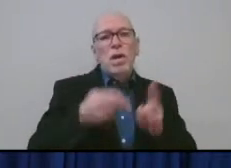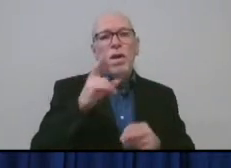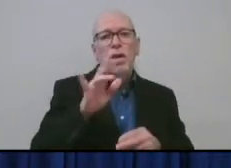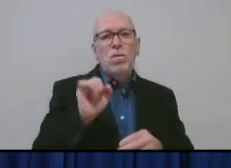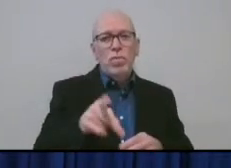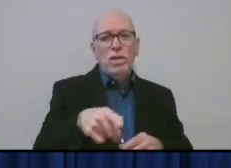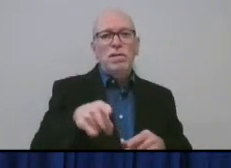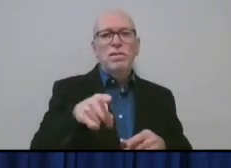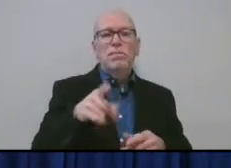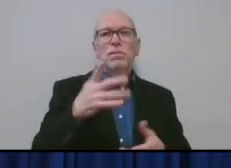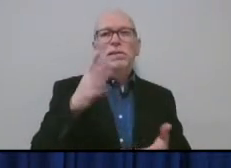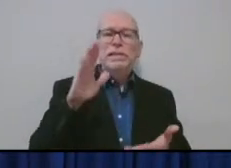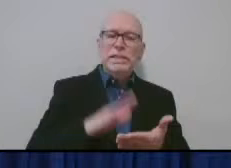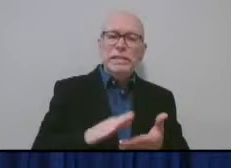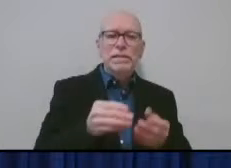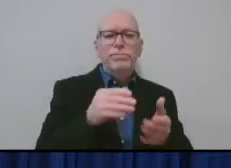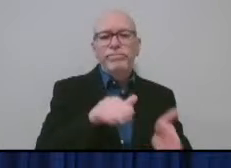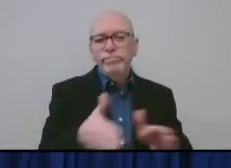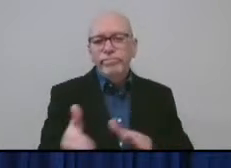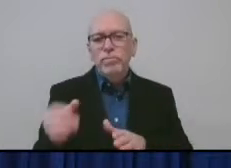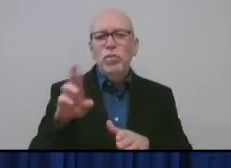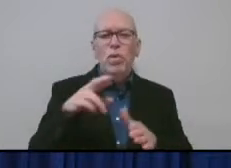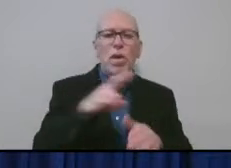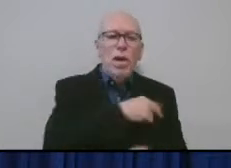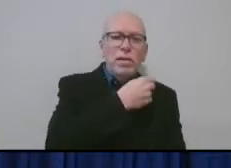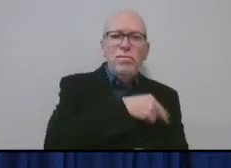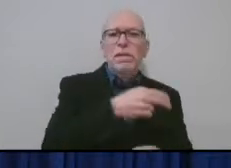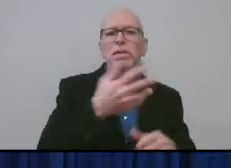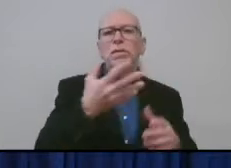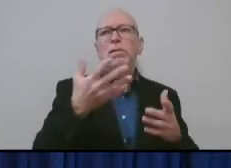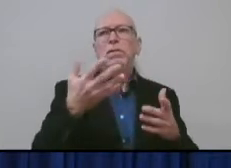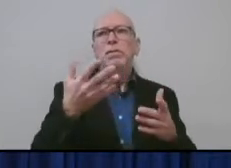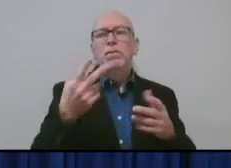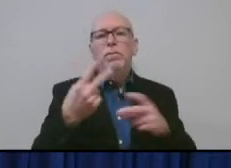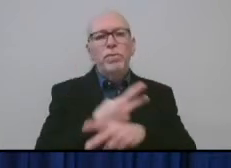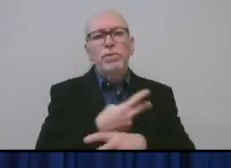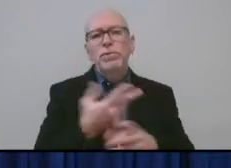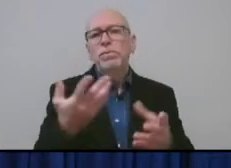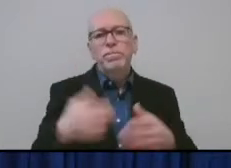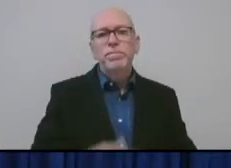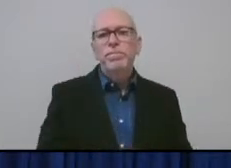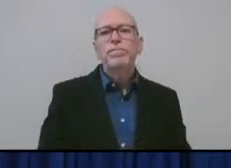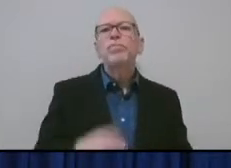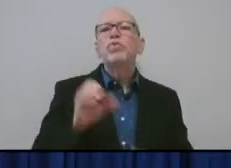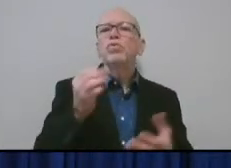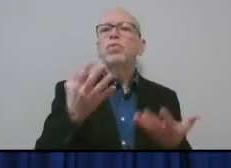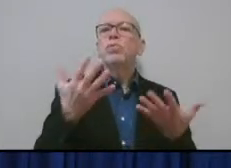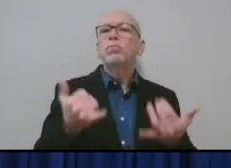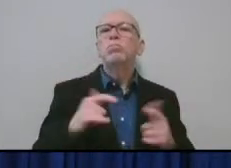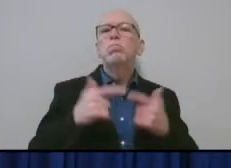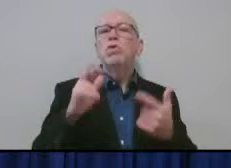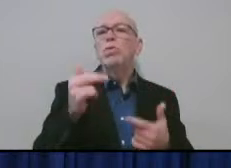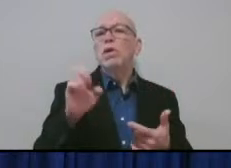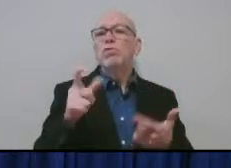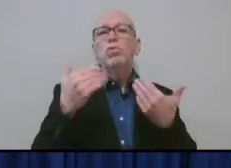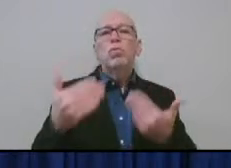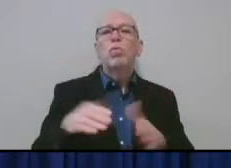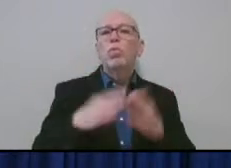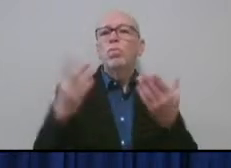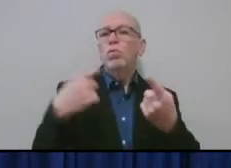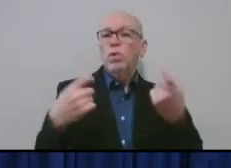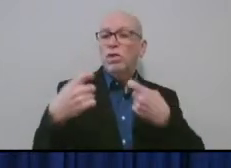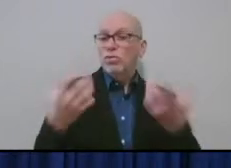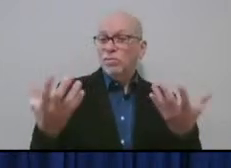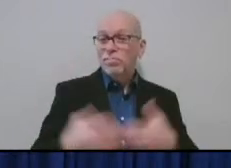or that are finding themselves in a hospital, and then maybe worse than that. So with that, Rachel, we'll turn to the Q&A